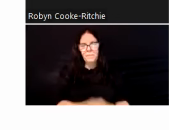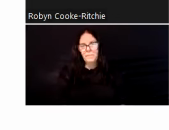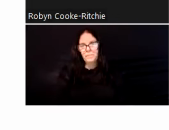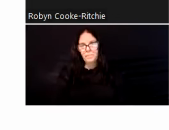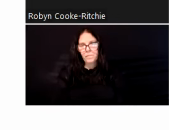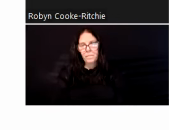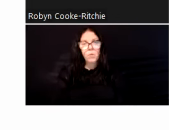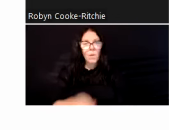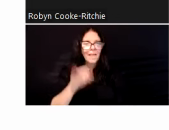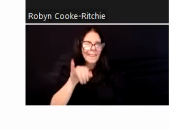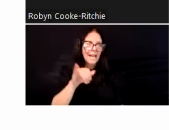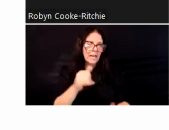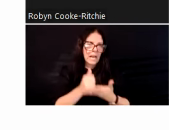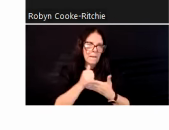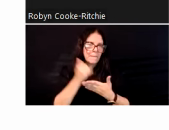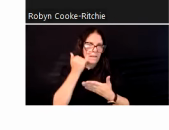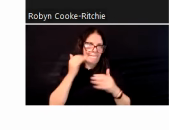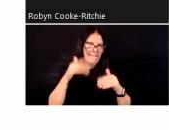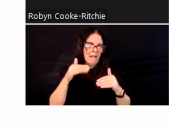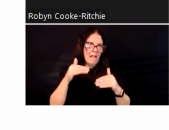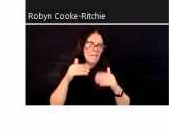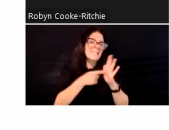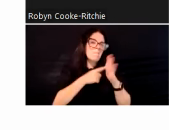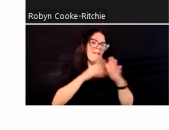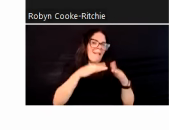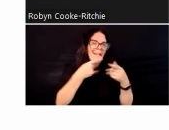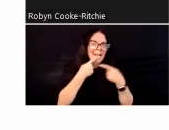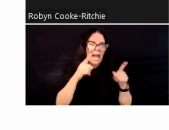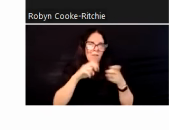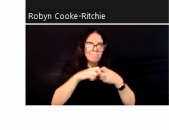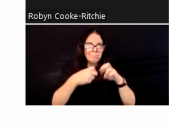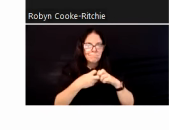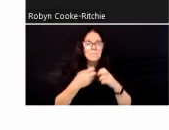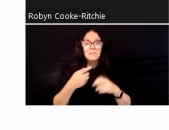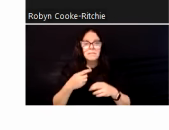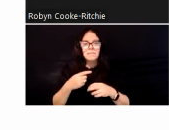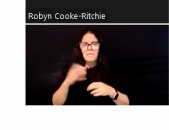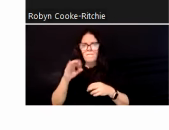And so that's sometimes helpful if they haven't yet posted a notice saying there's an issue.